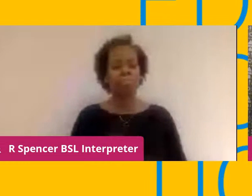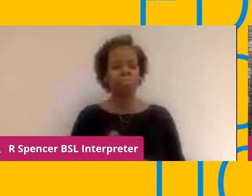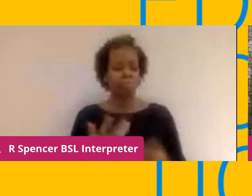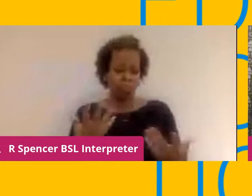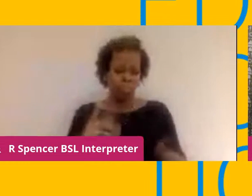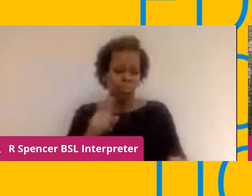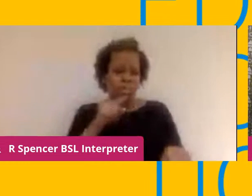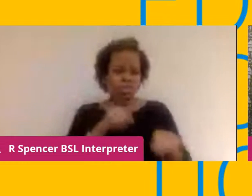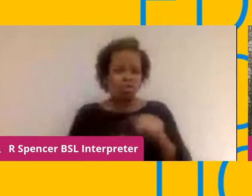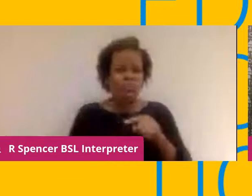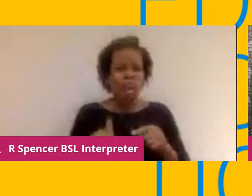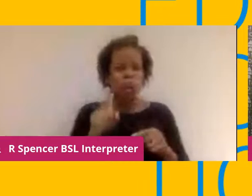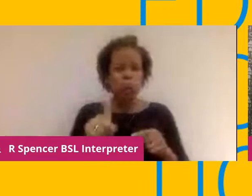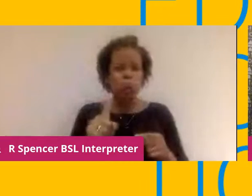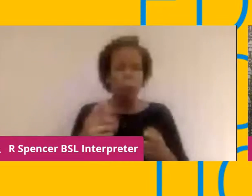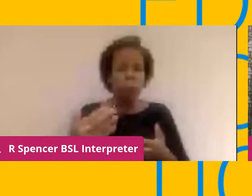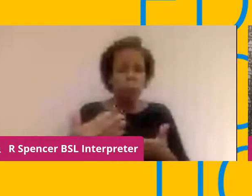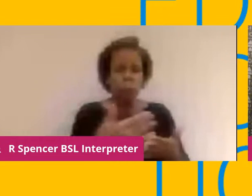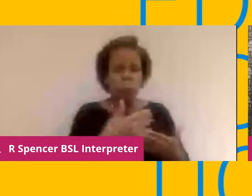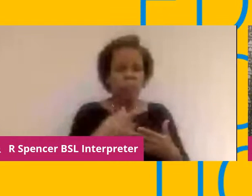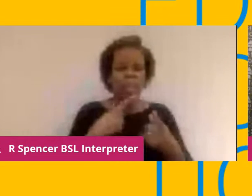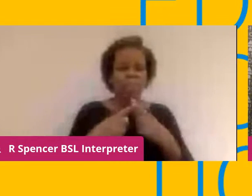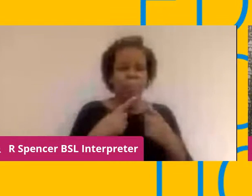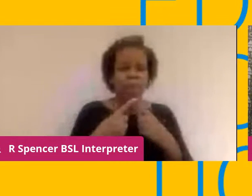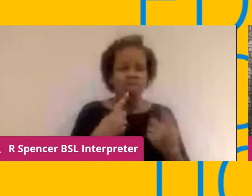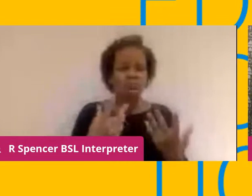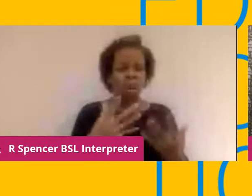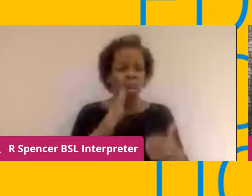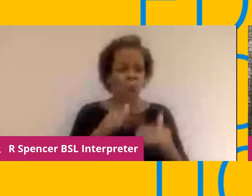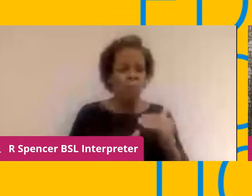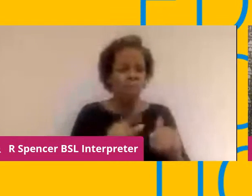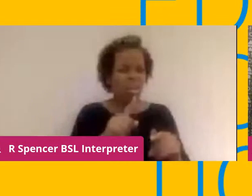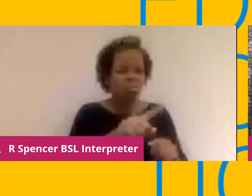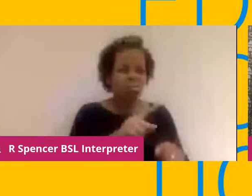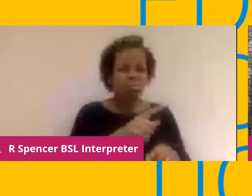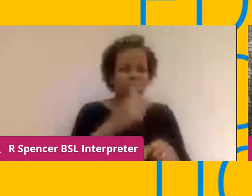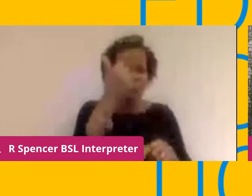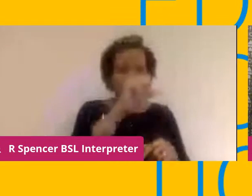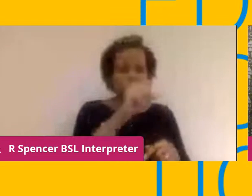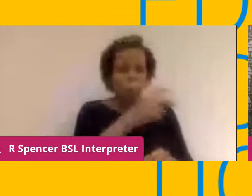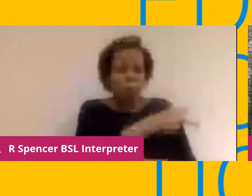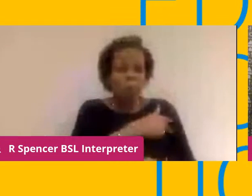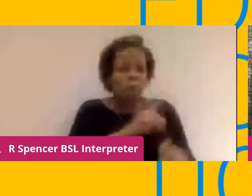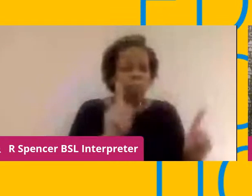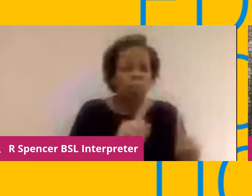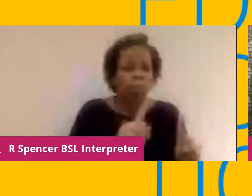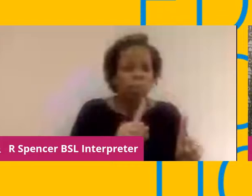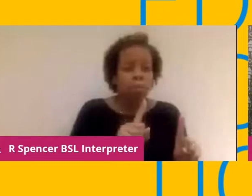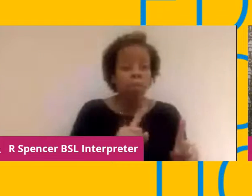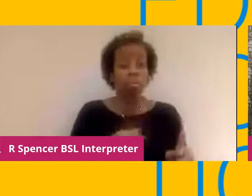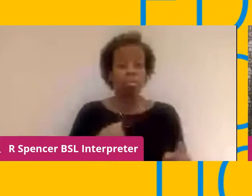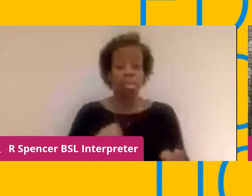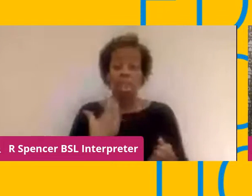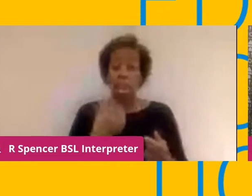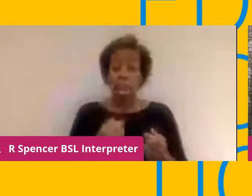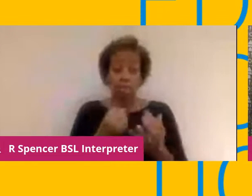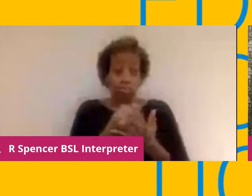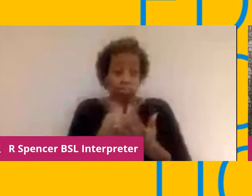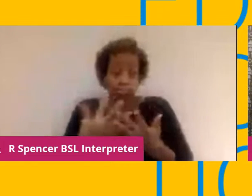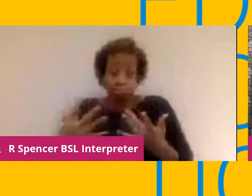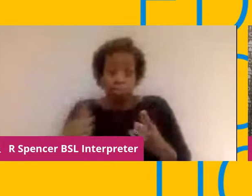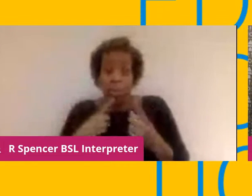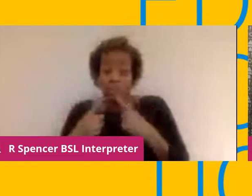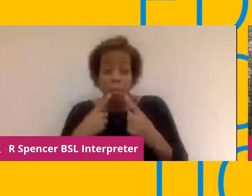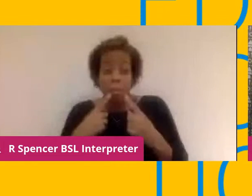about what the kind of key concerns are by ARPS staff. And we know from kind of the plethora of different questions you've had today that that's a variety of different